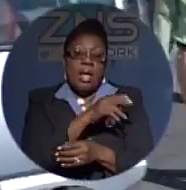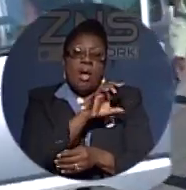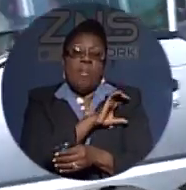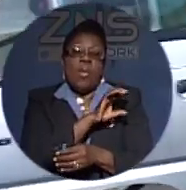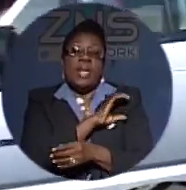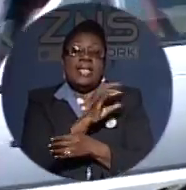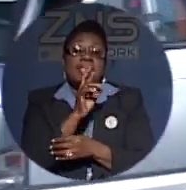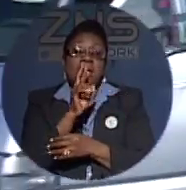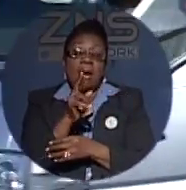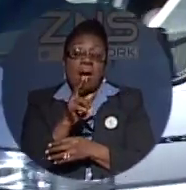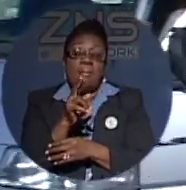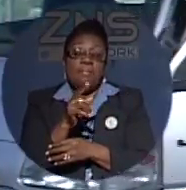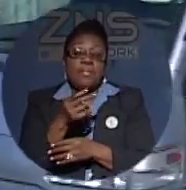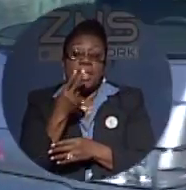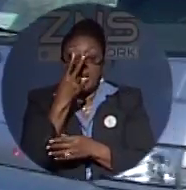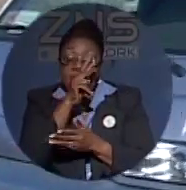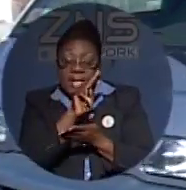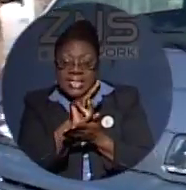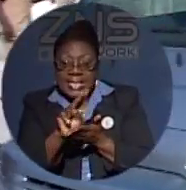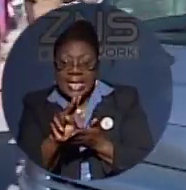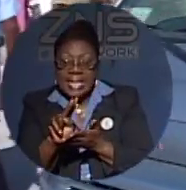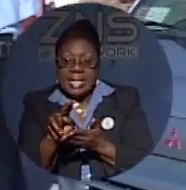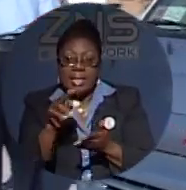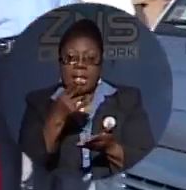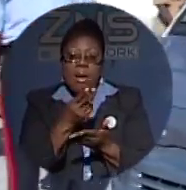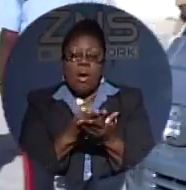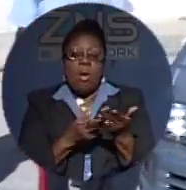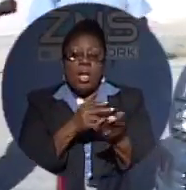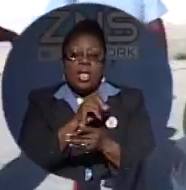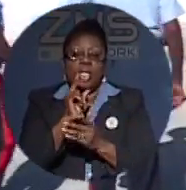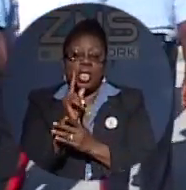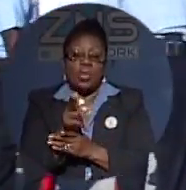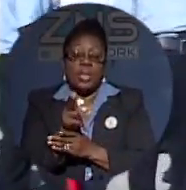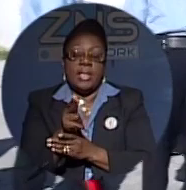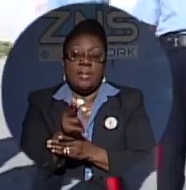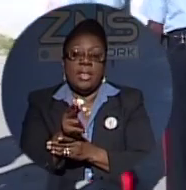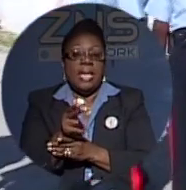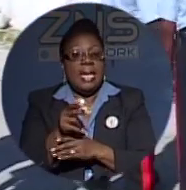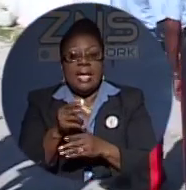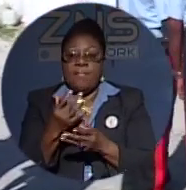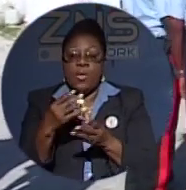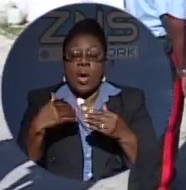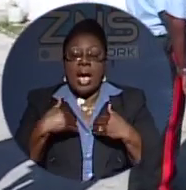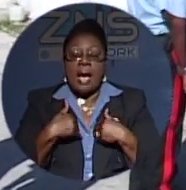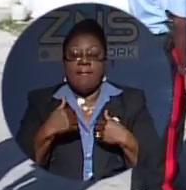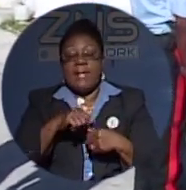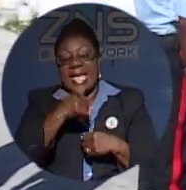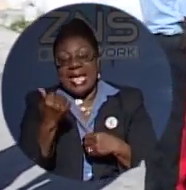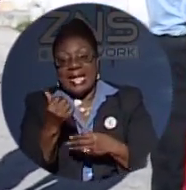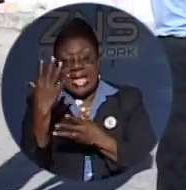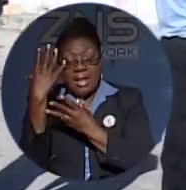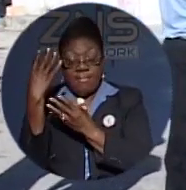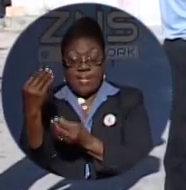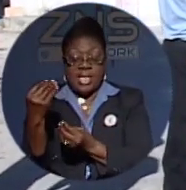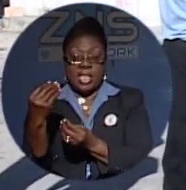matters and are asking anyone with information regarding the matters to contact the Central Detective Unit. The number there,